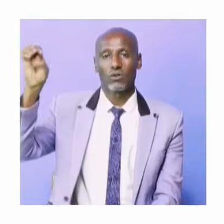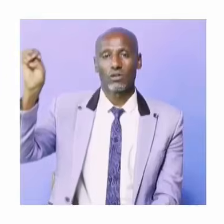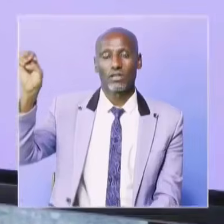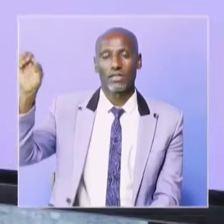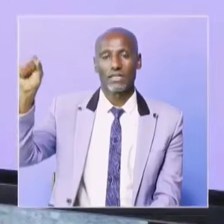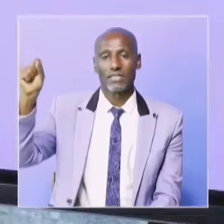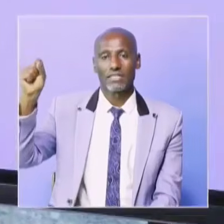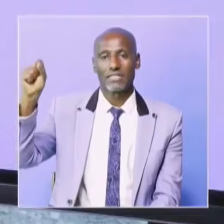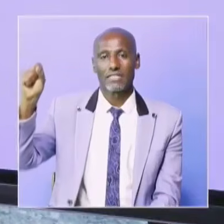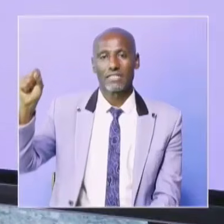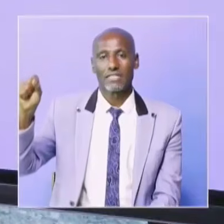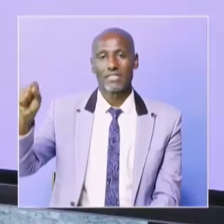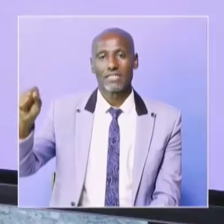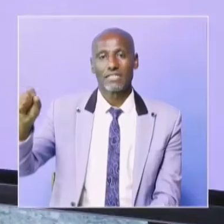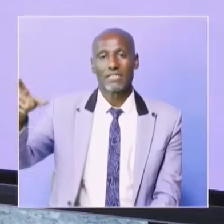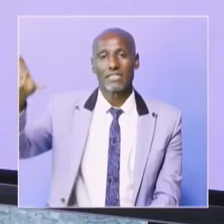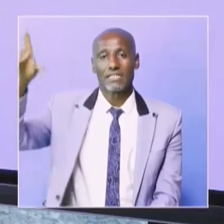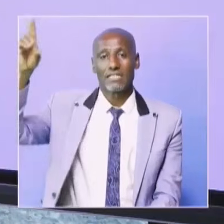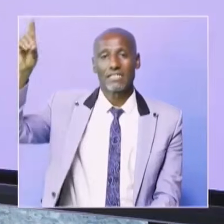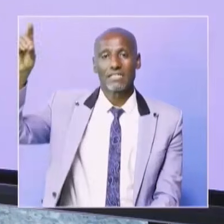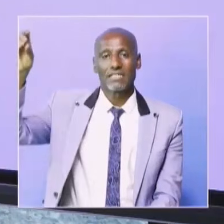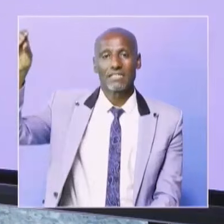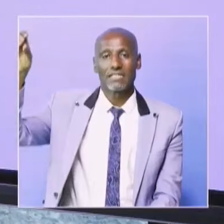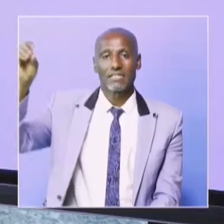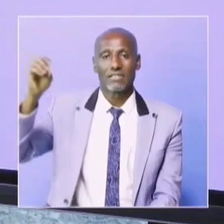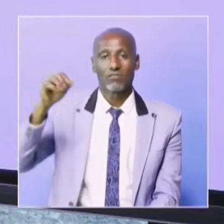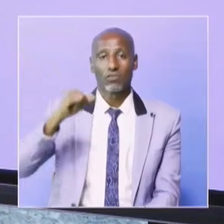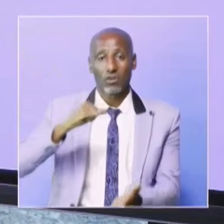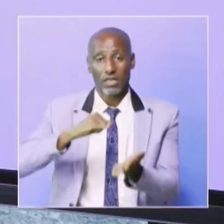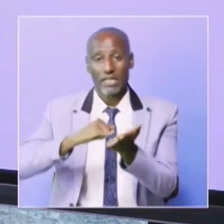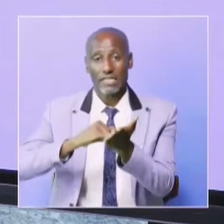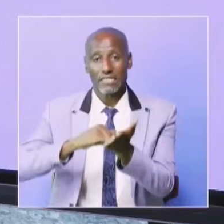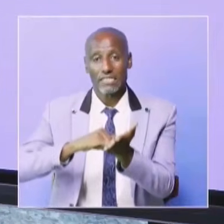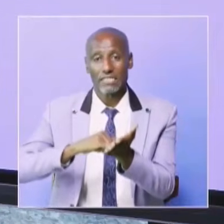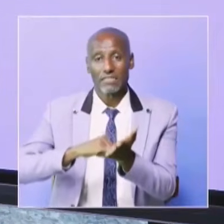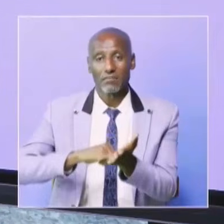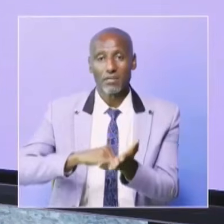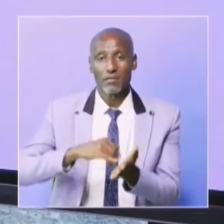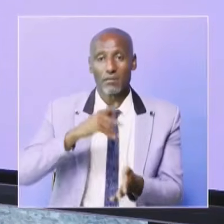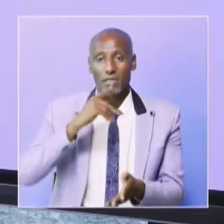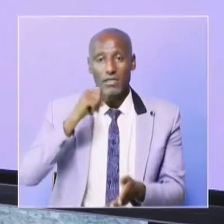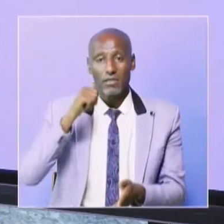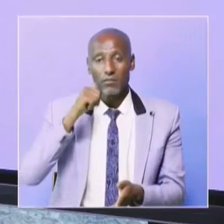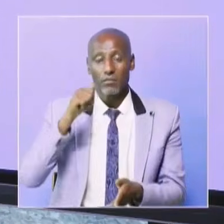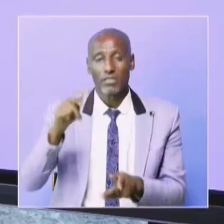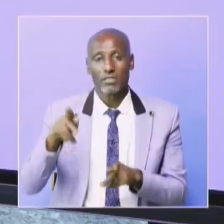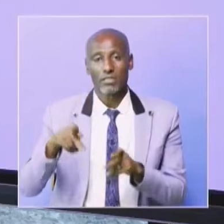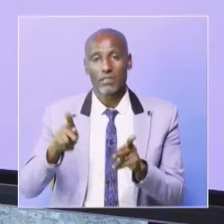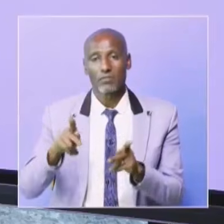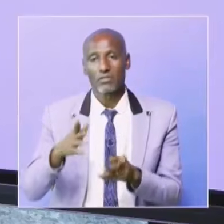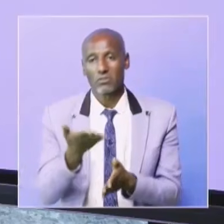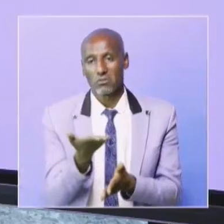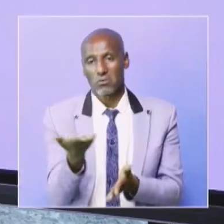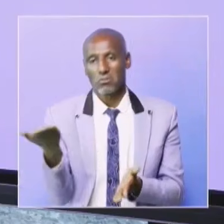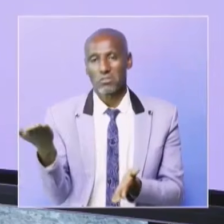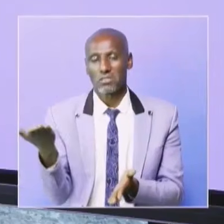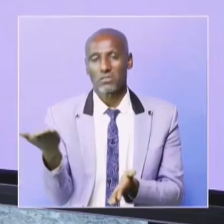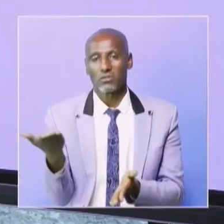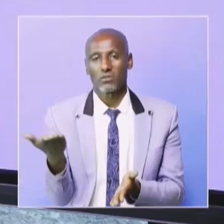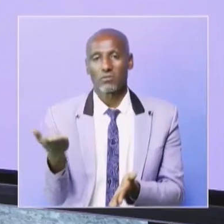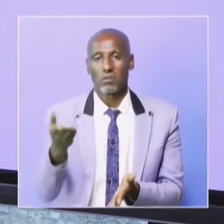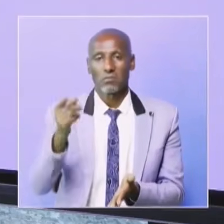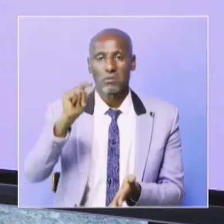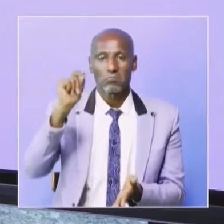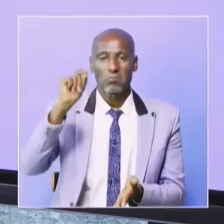How about it? We're talking about a single animal, pet animals, or objects, materials, or this pen by